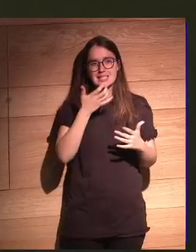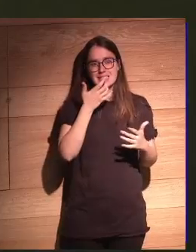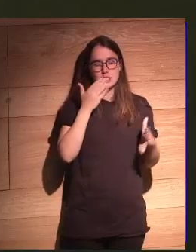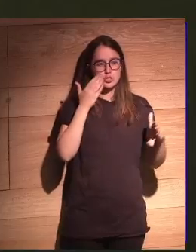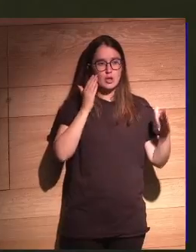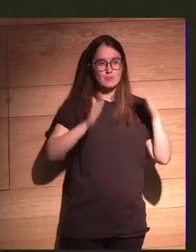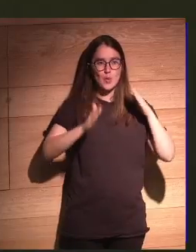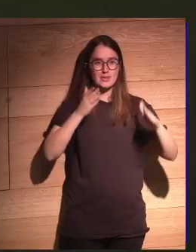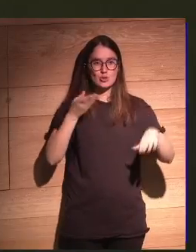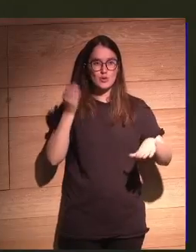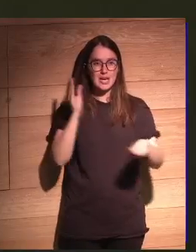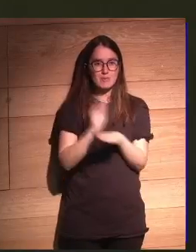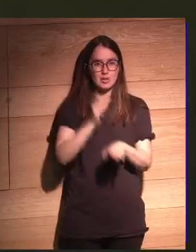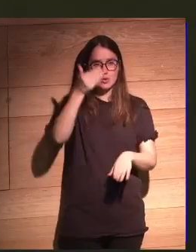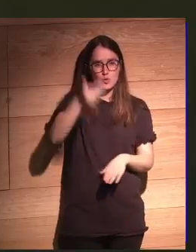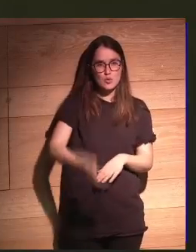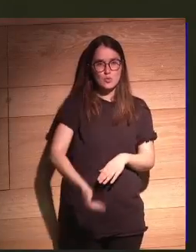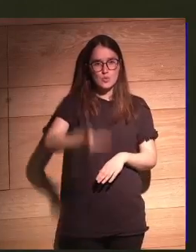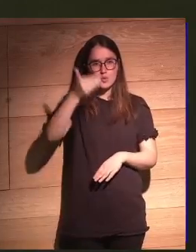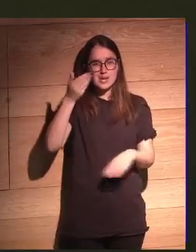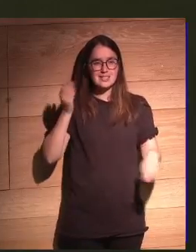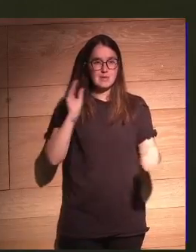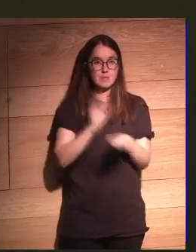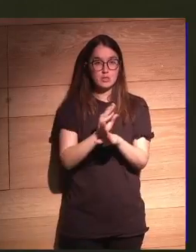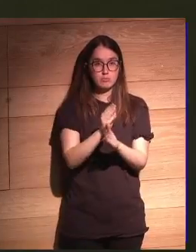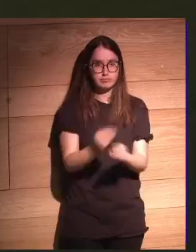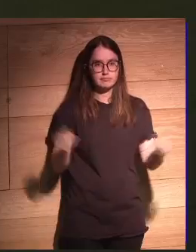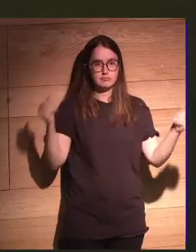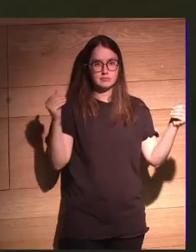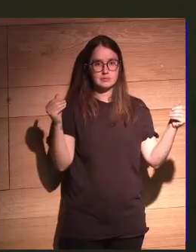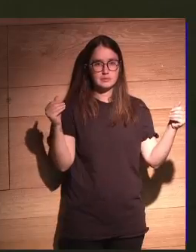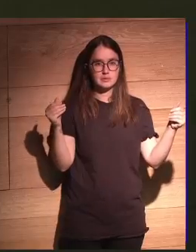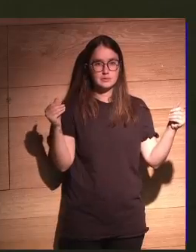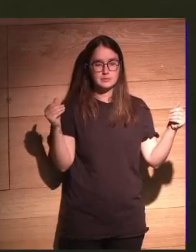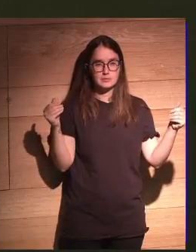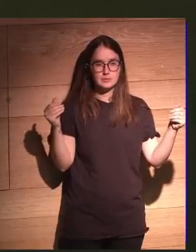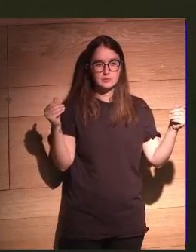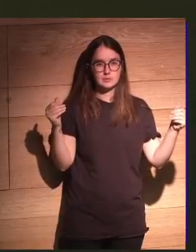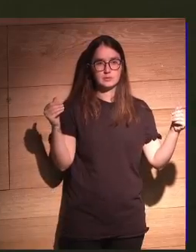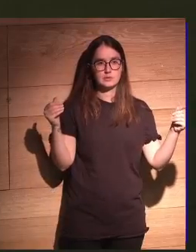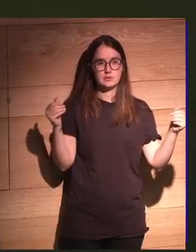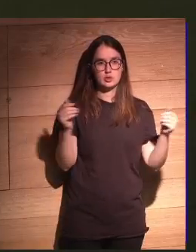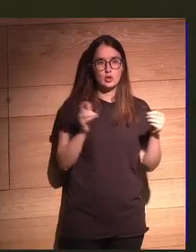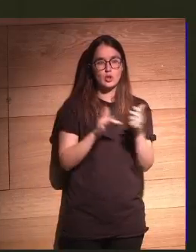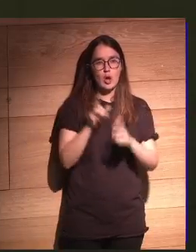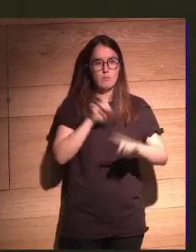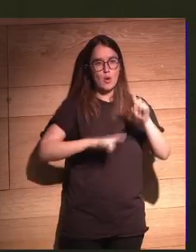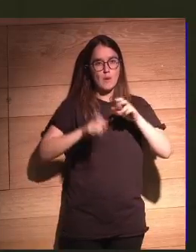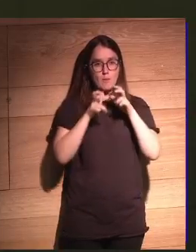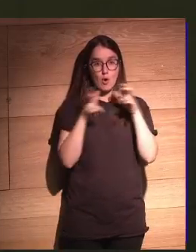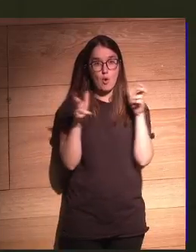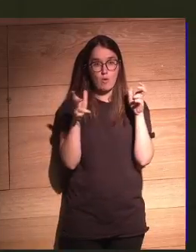and they have been periods of great investments, but the investments have fled now,